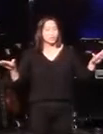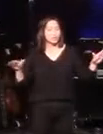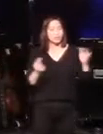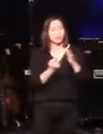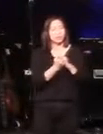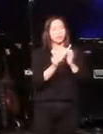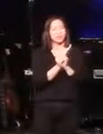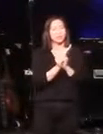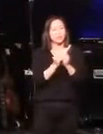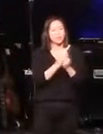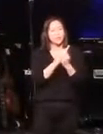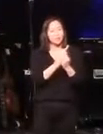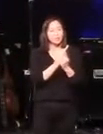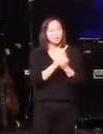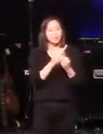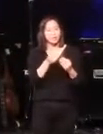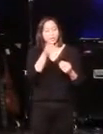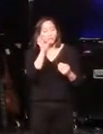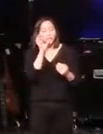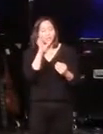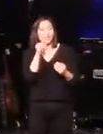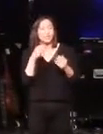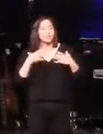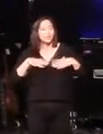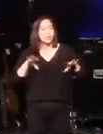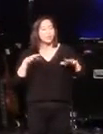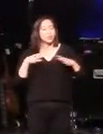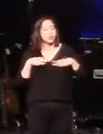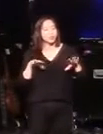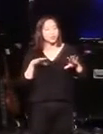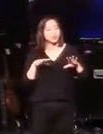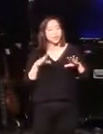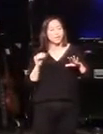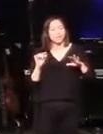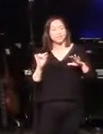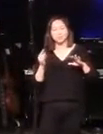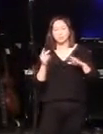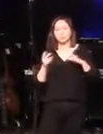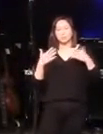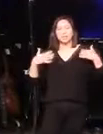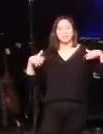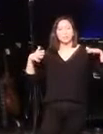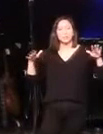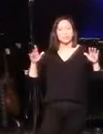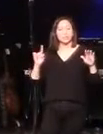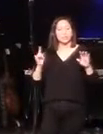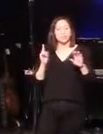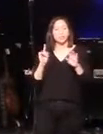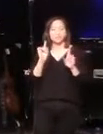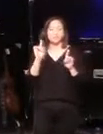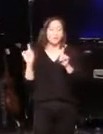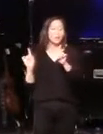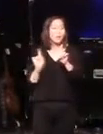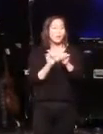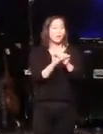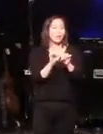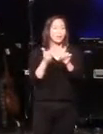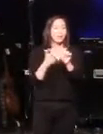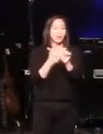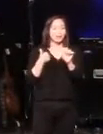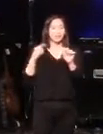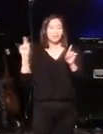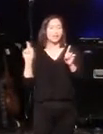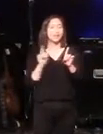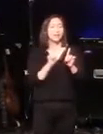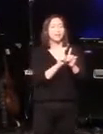and a drink and clothing. And they're like walking up behind me and they're ready to bless me and I don't trust, so